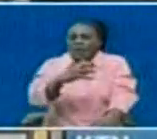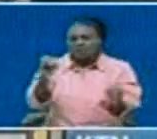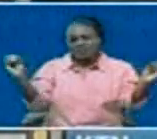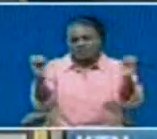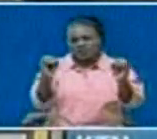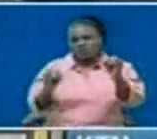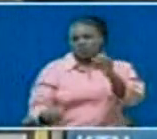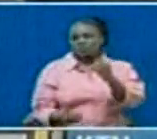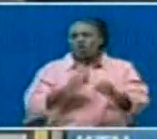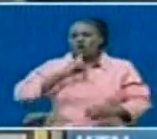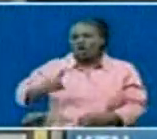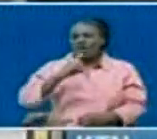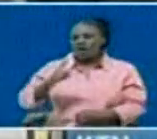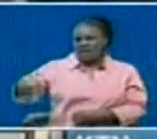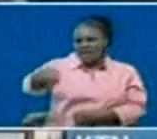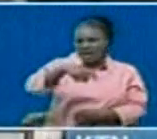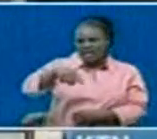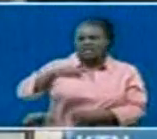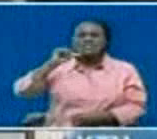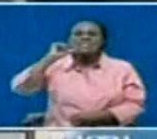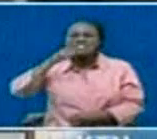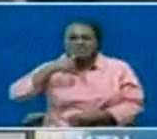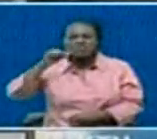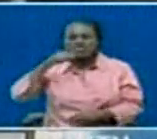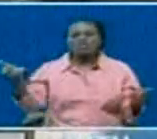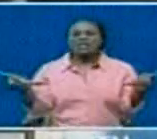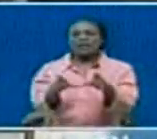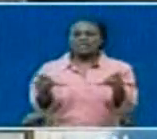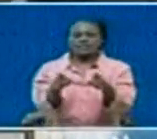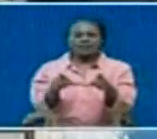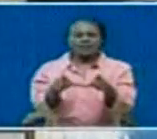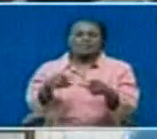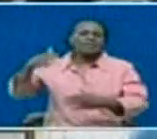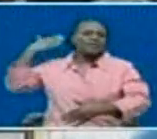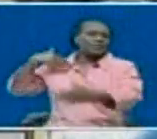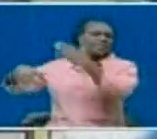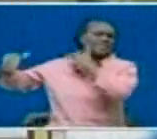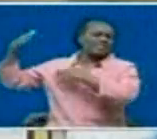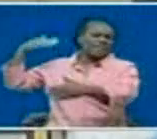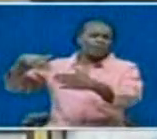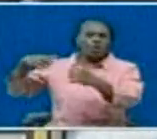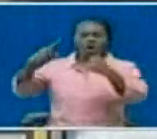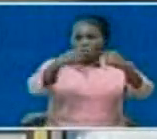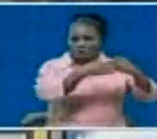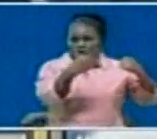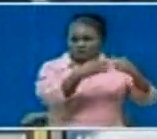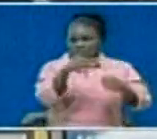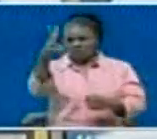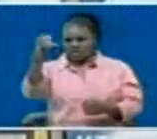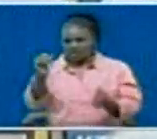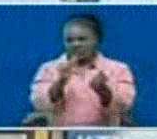to start ordering us to apply for fresh licenses as far back as August of